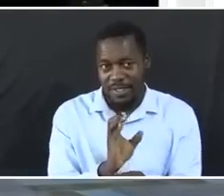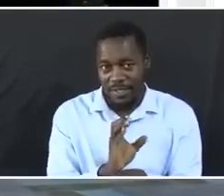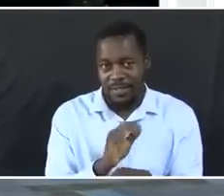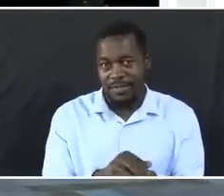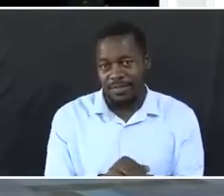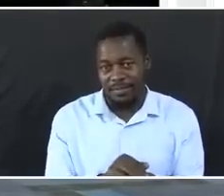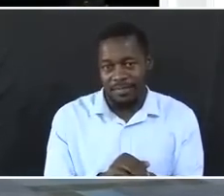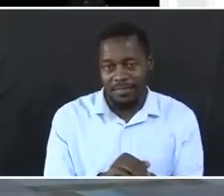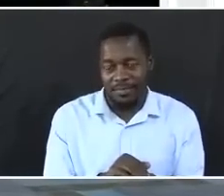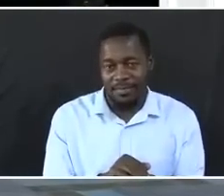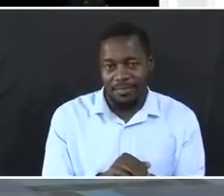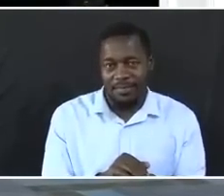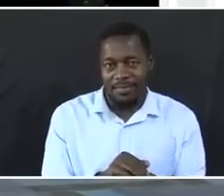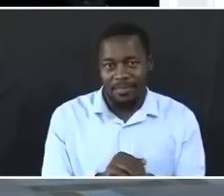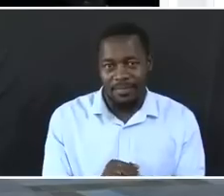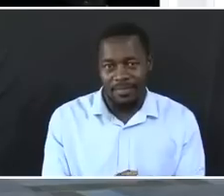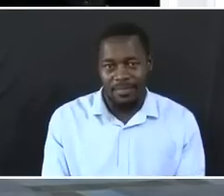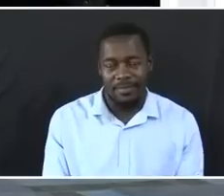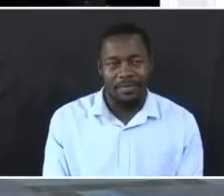It's not in the house of God.